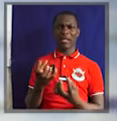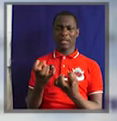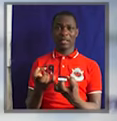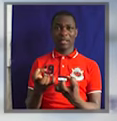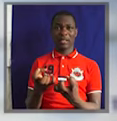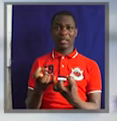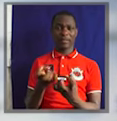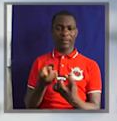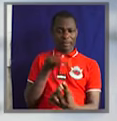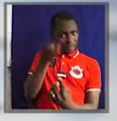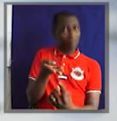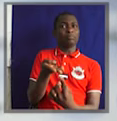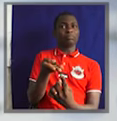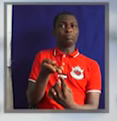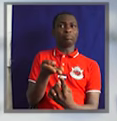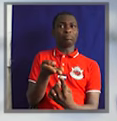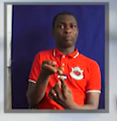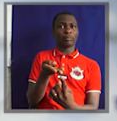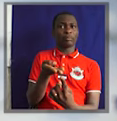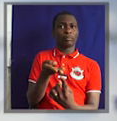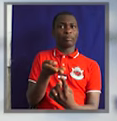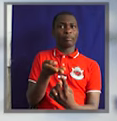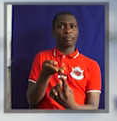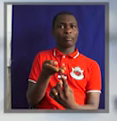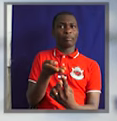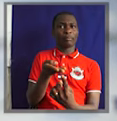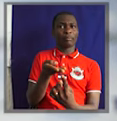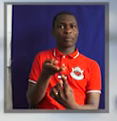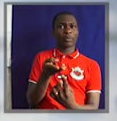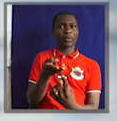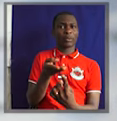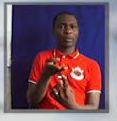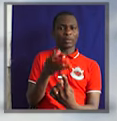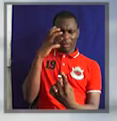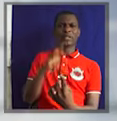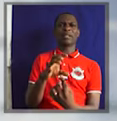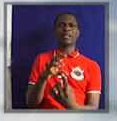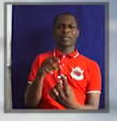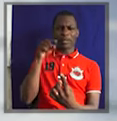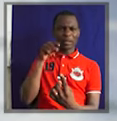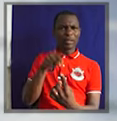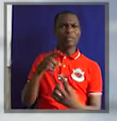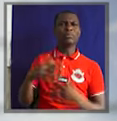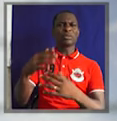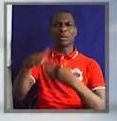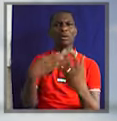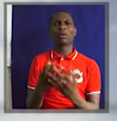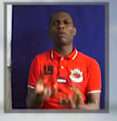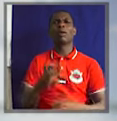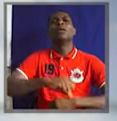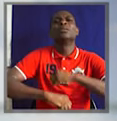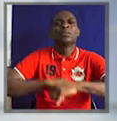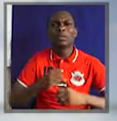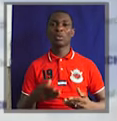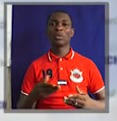na nya wo nko a wo ne wasefo nyina generational curse na yɛka ho asɛm no idea no bi ana me dia ma sese